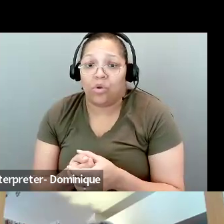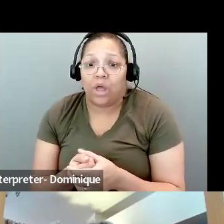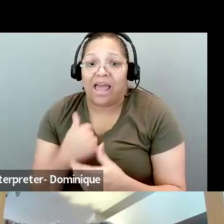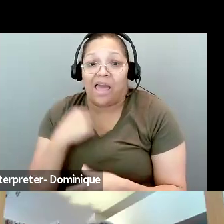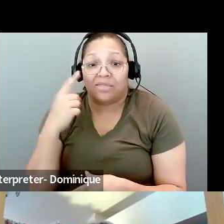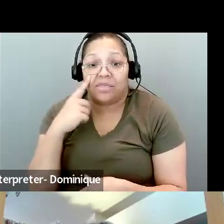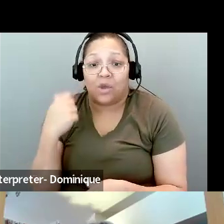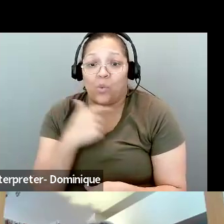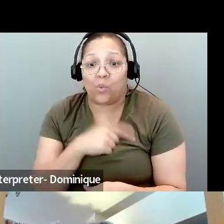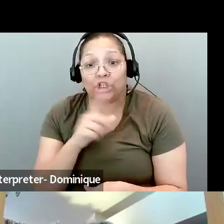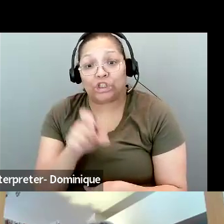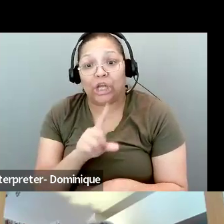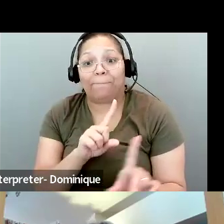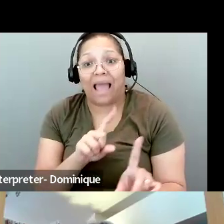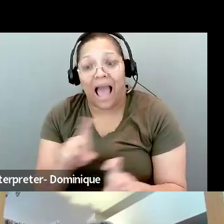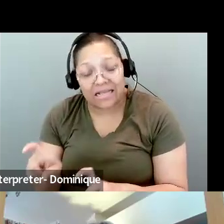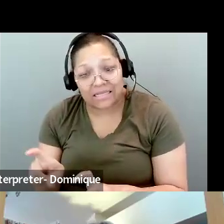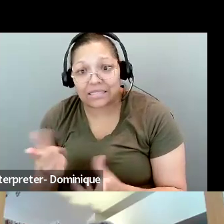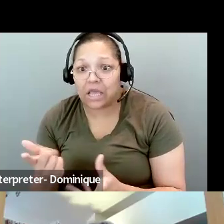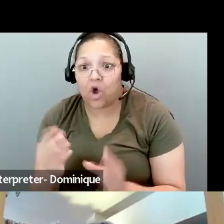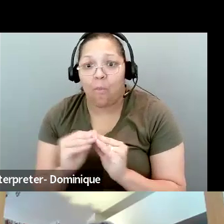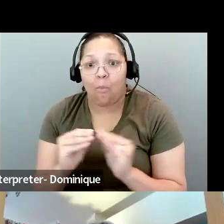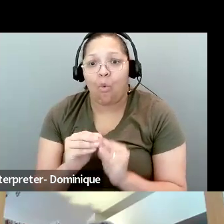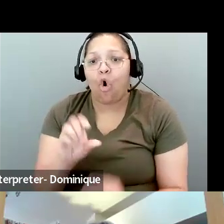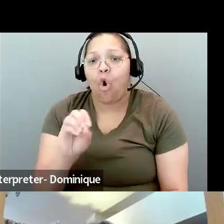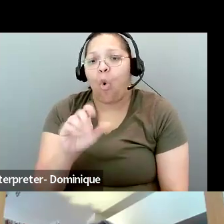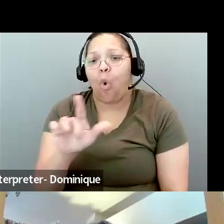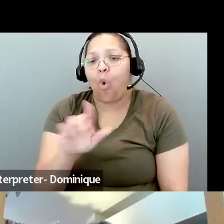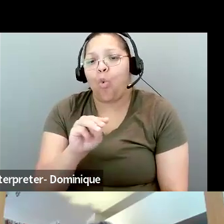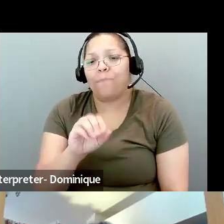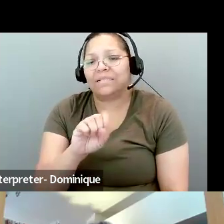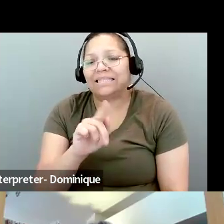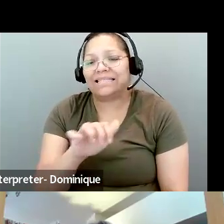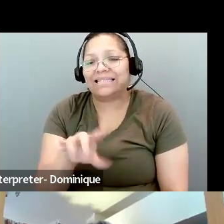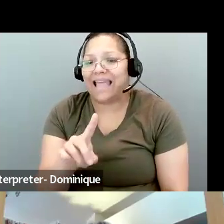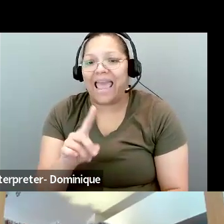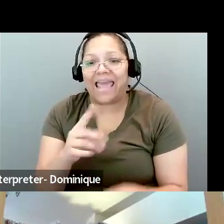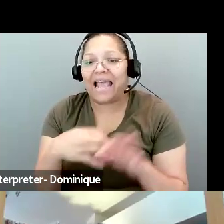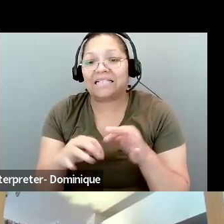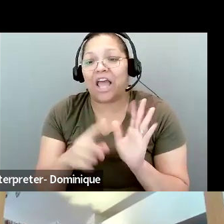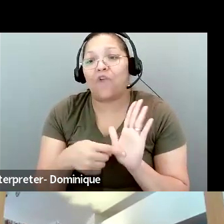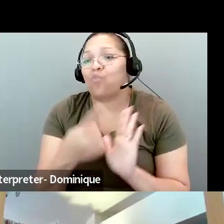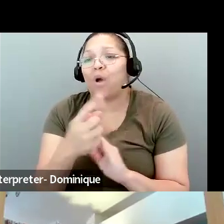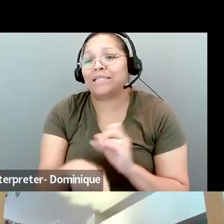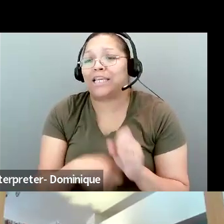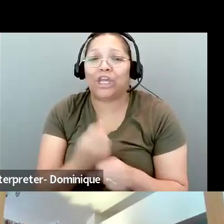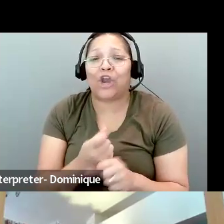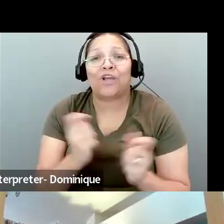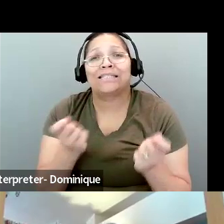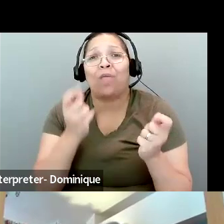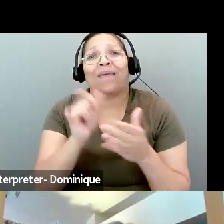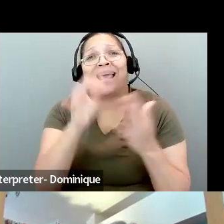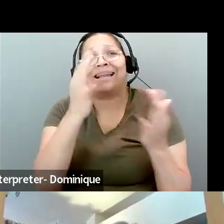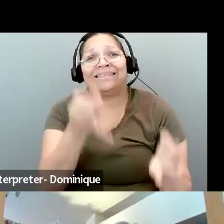we should be asking more about Olmsted than just once a year and celebrating the decision, because